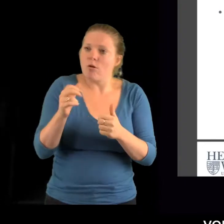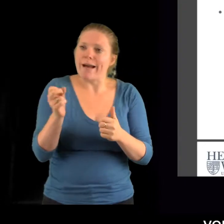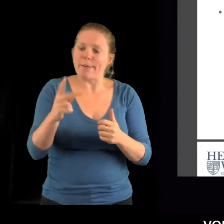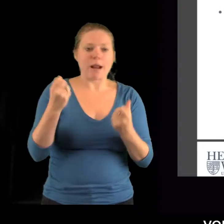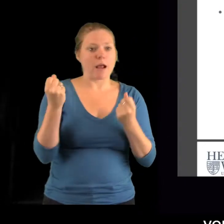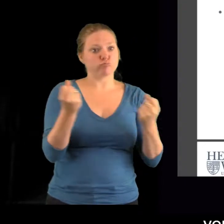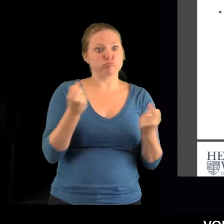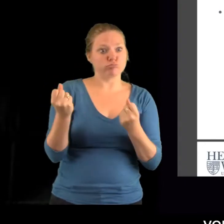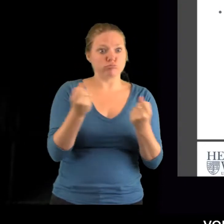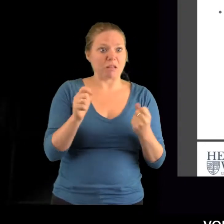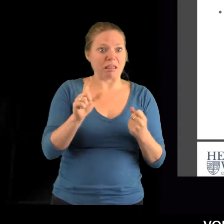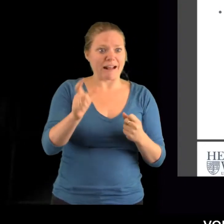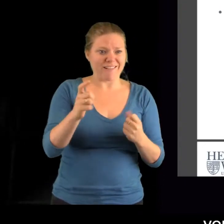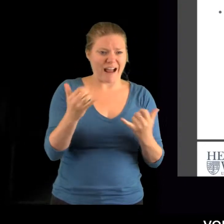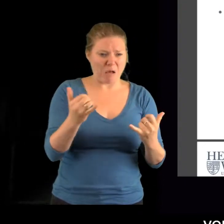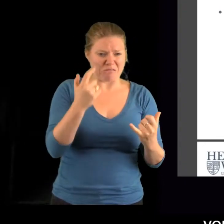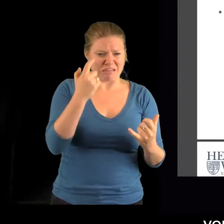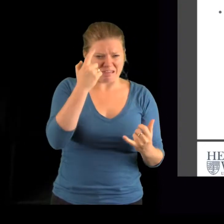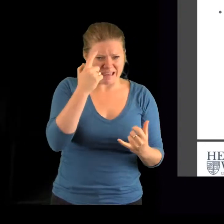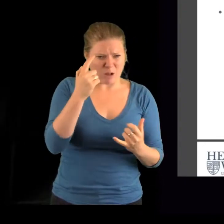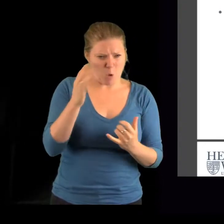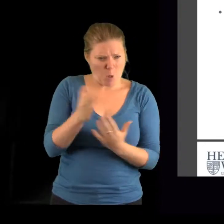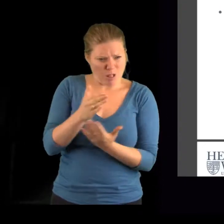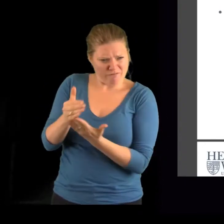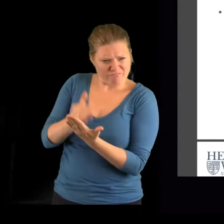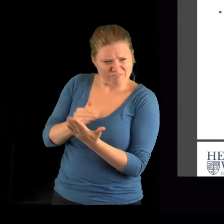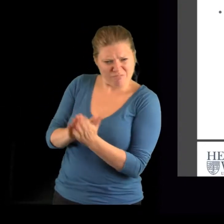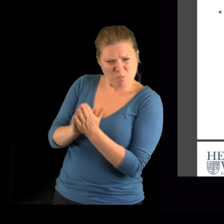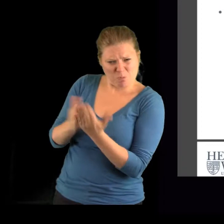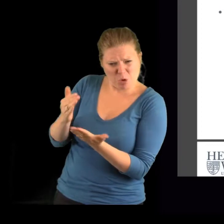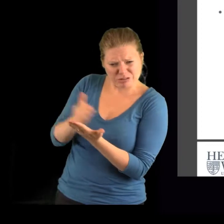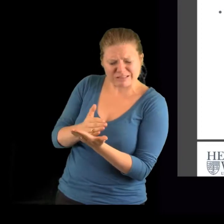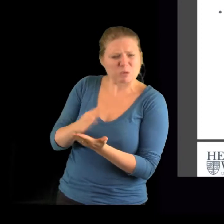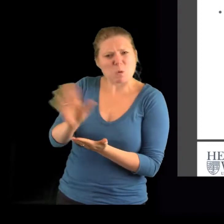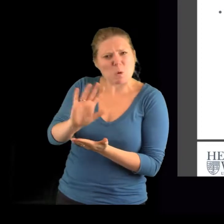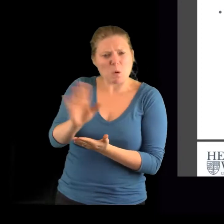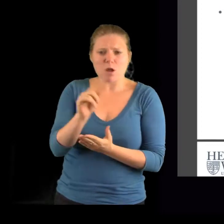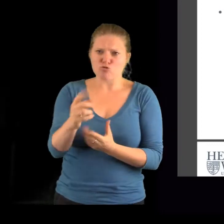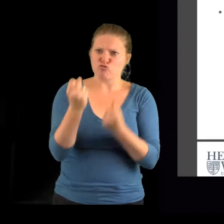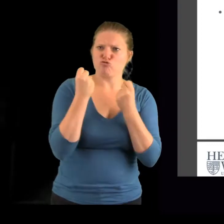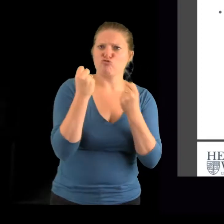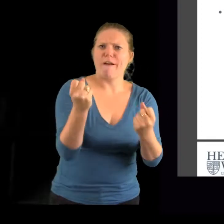whole autopilot, right? So you already know what to do.